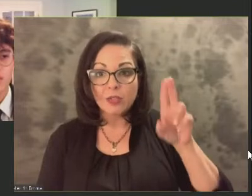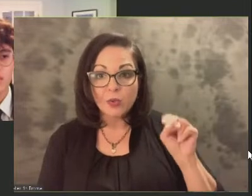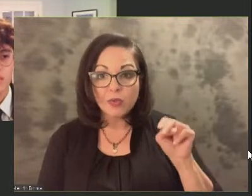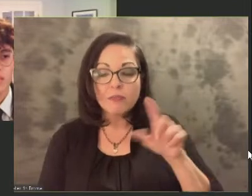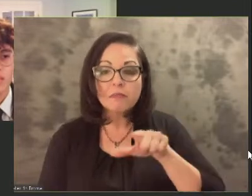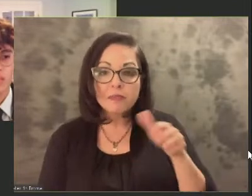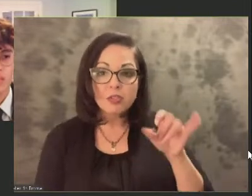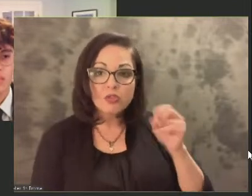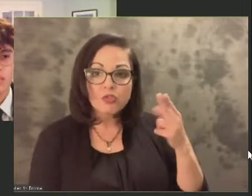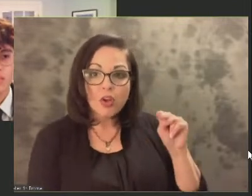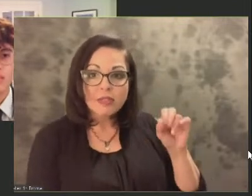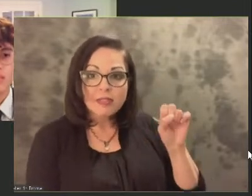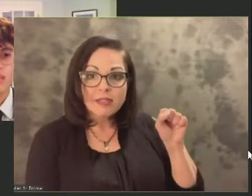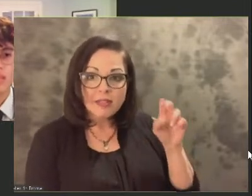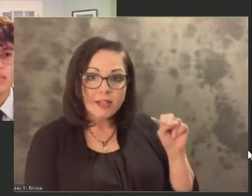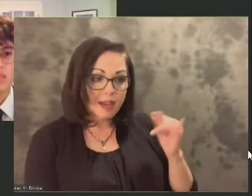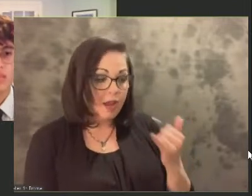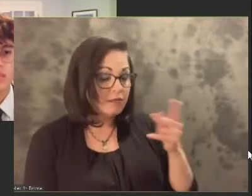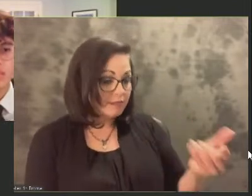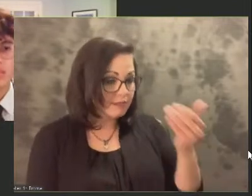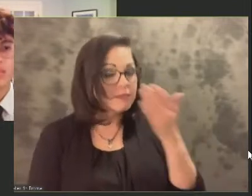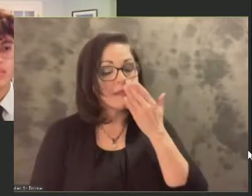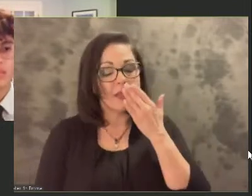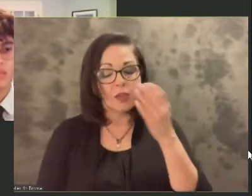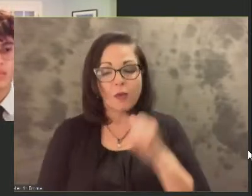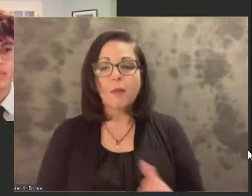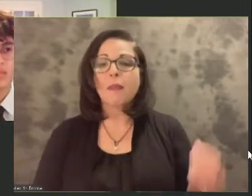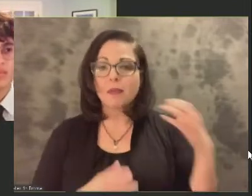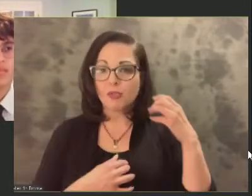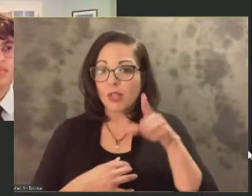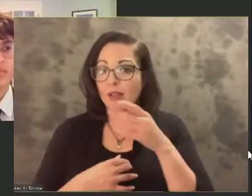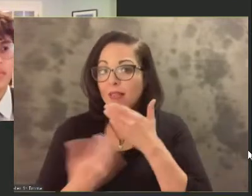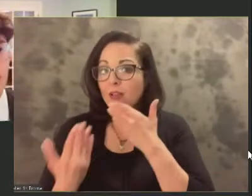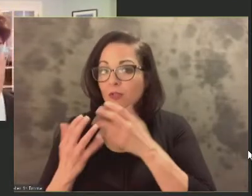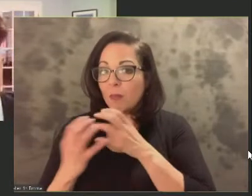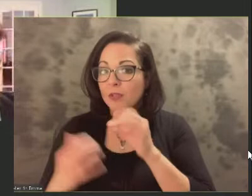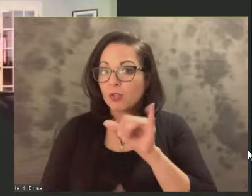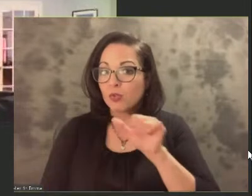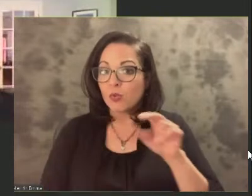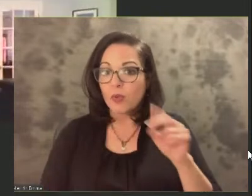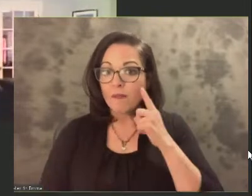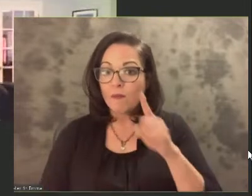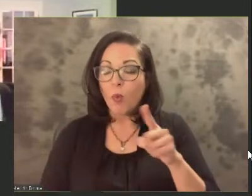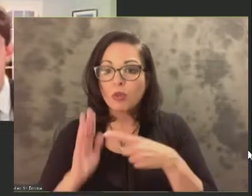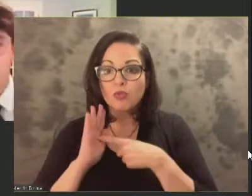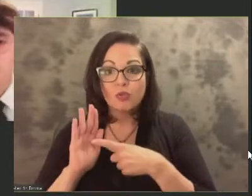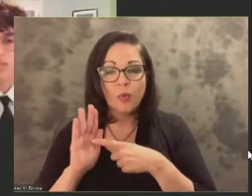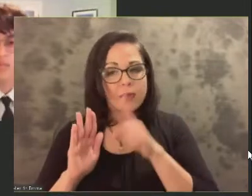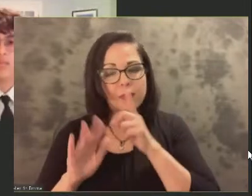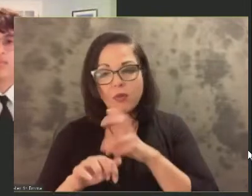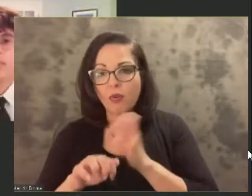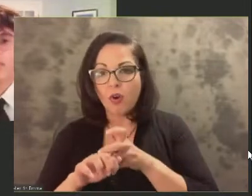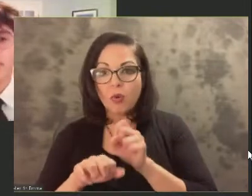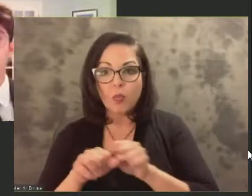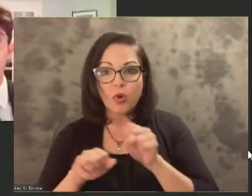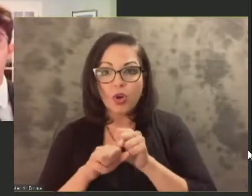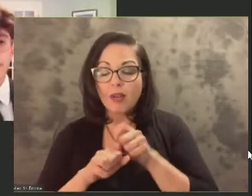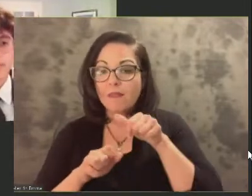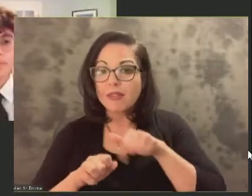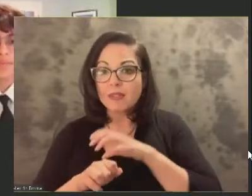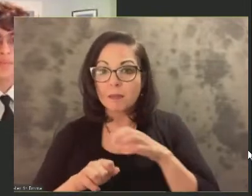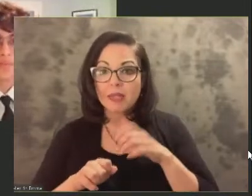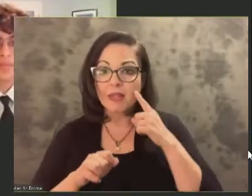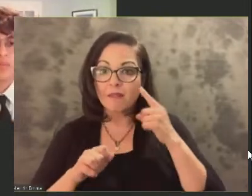please. Thank you, Madam Chair, and thank you so much, Ms. Yoon, for reflecting the hard work of the committee that